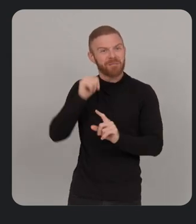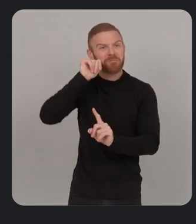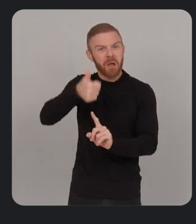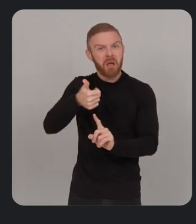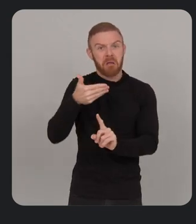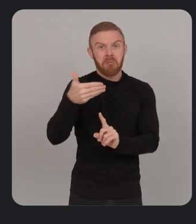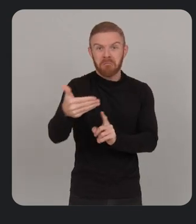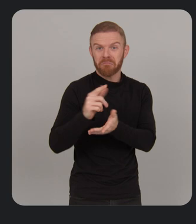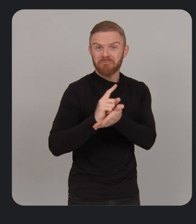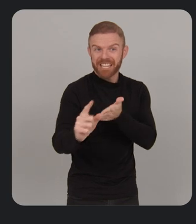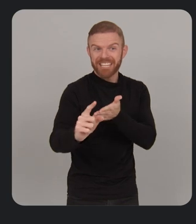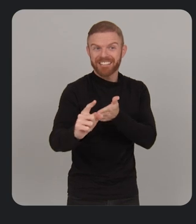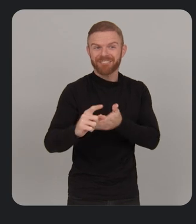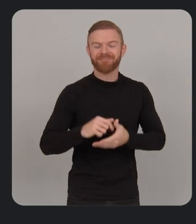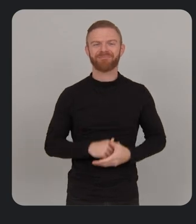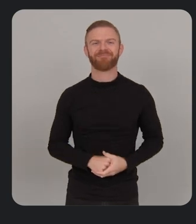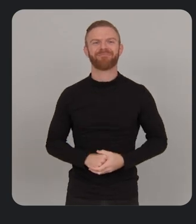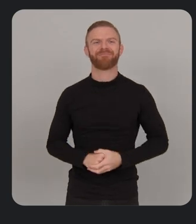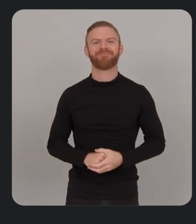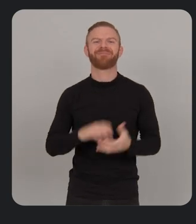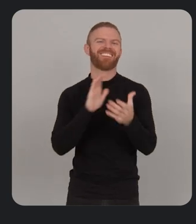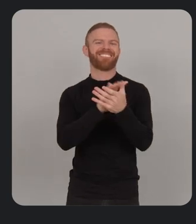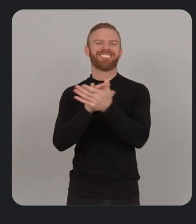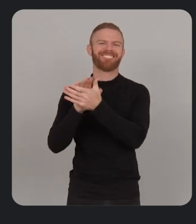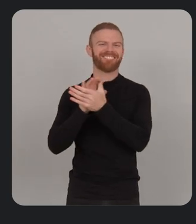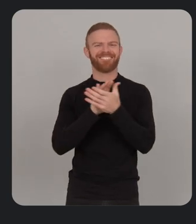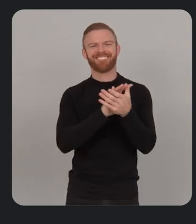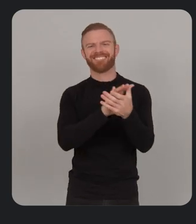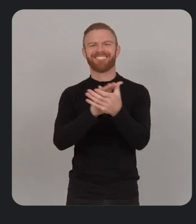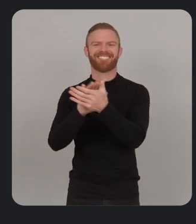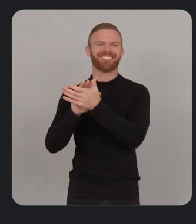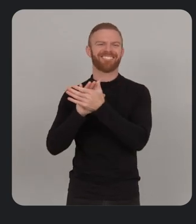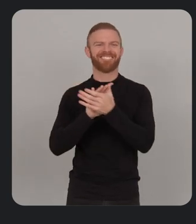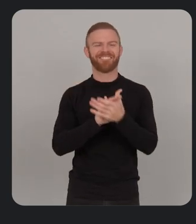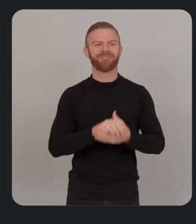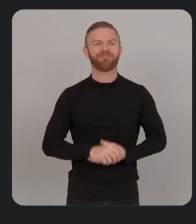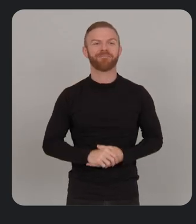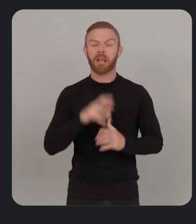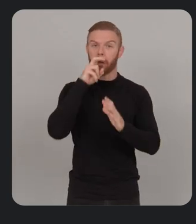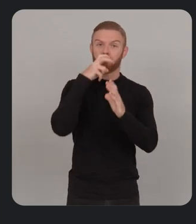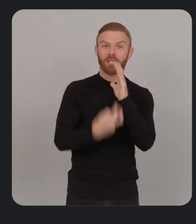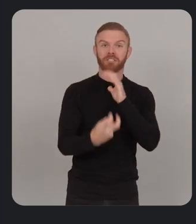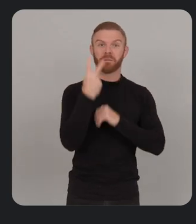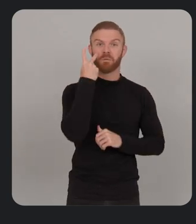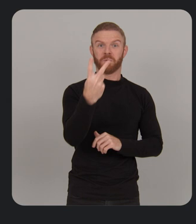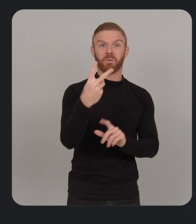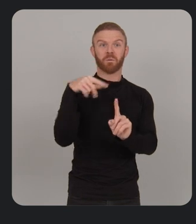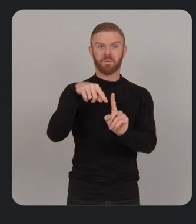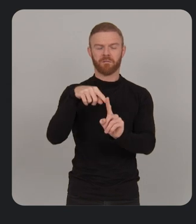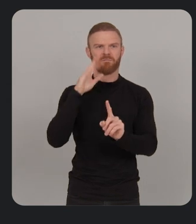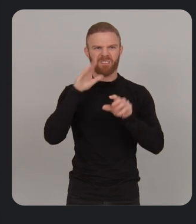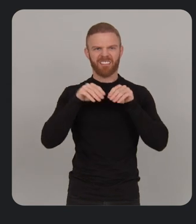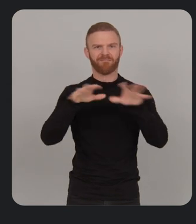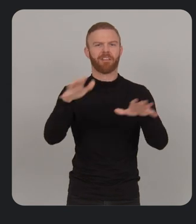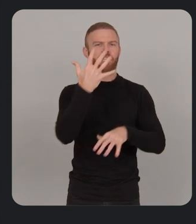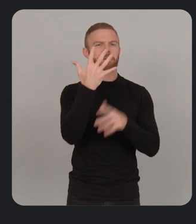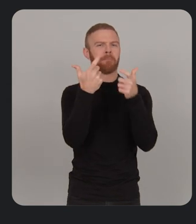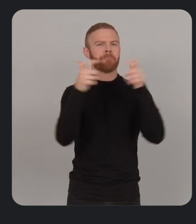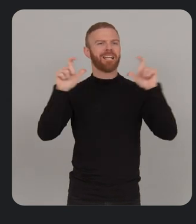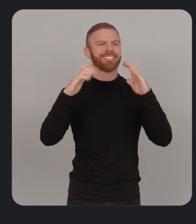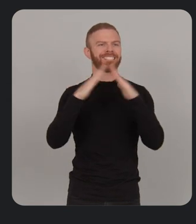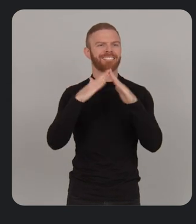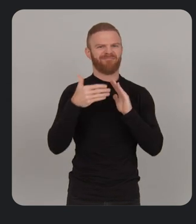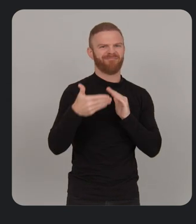tomorrow, or even later in the week. Immersive View is launching first in five major cities in the coming months,